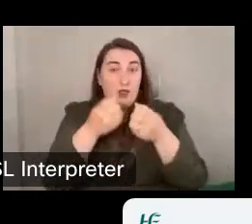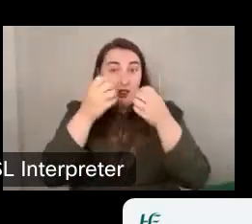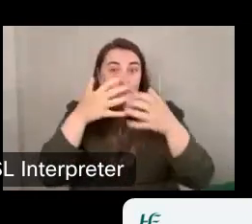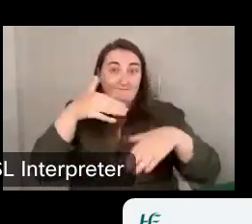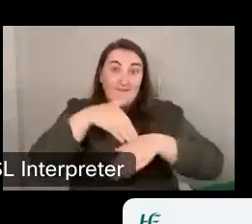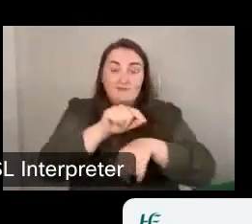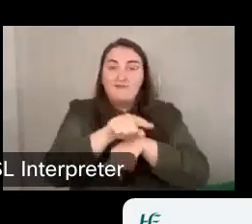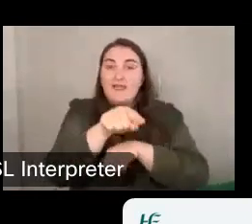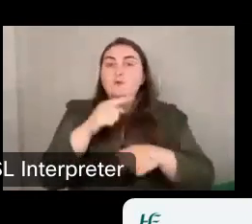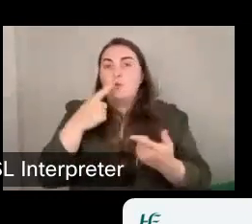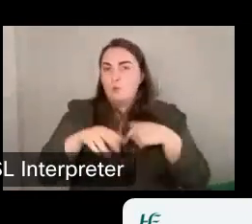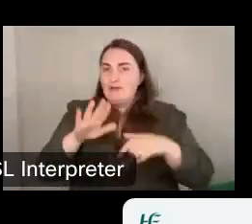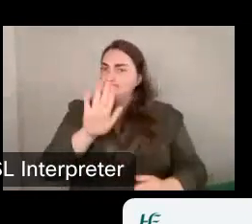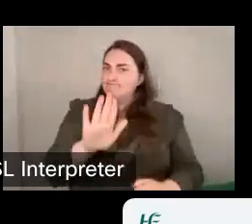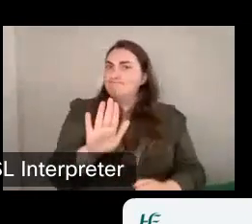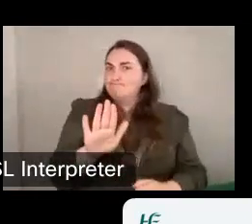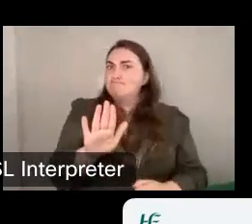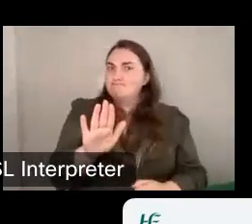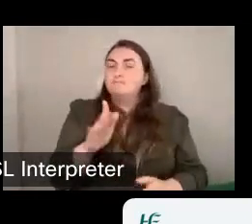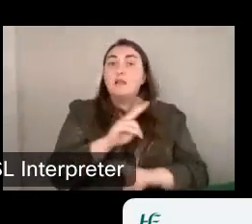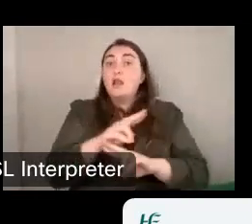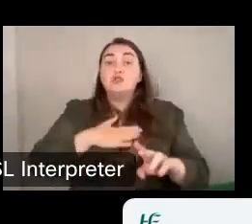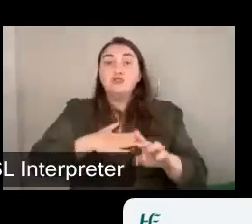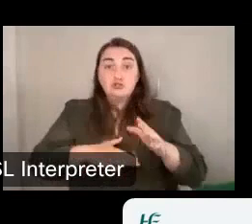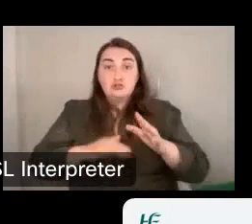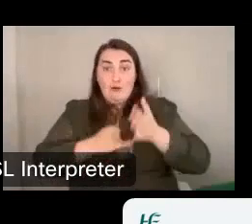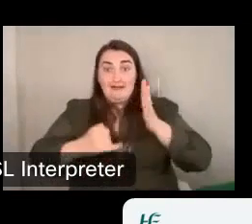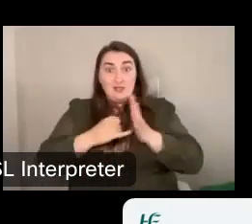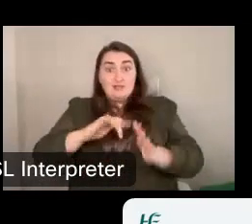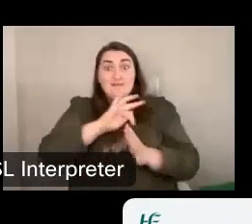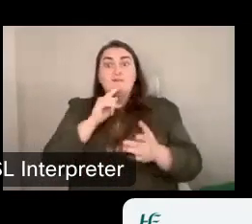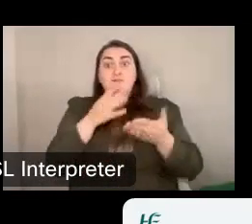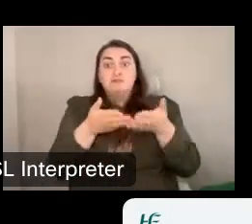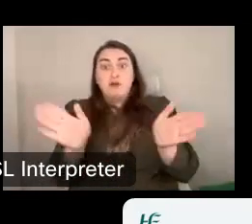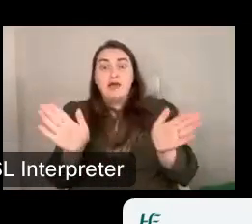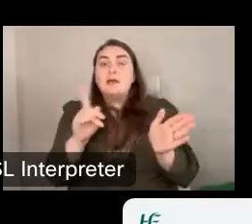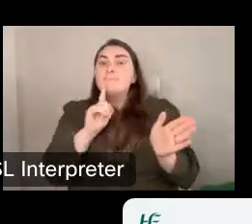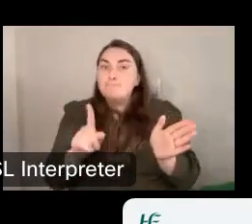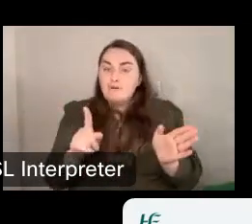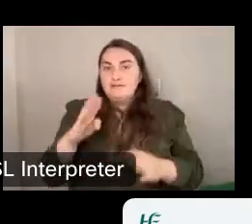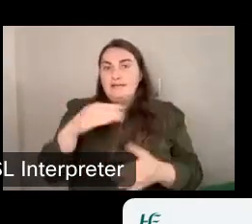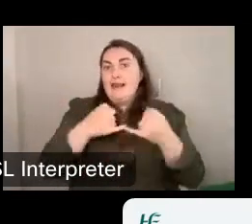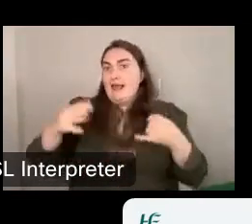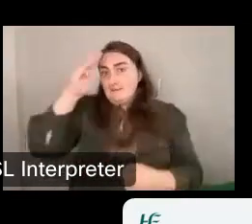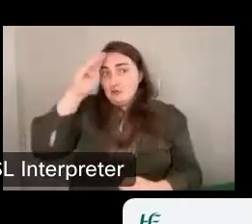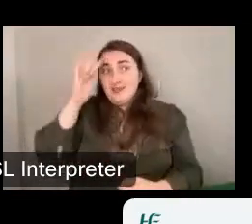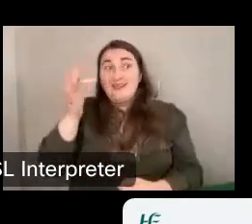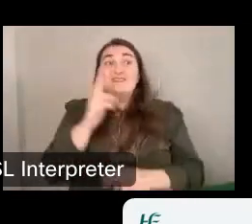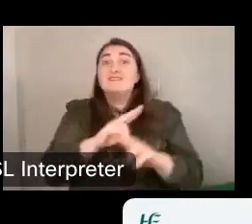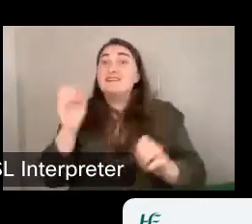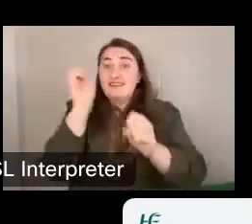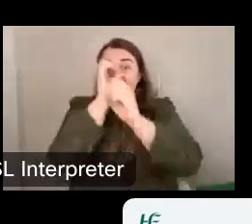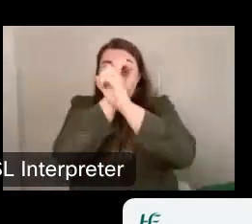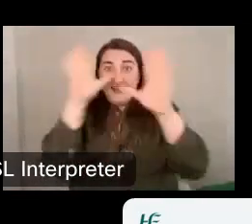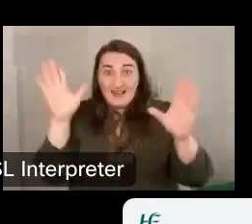We are obligated, not just the organisation broadly, but as line managers. So if it's not clear, I would contact